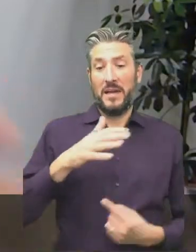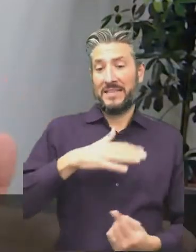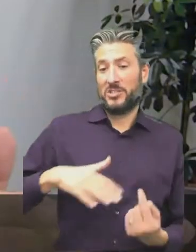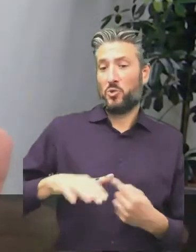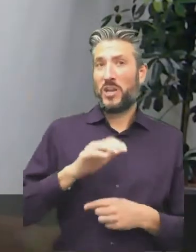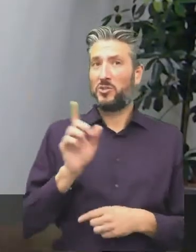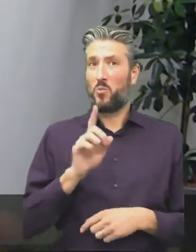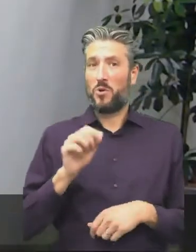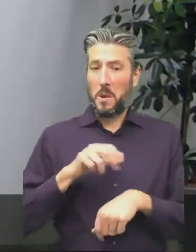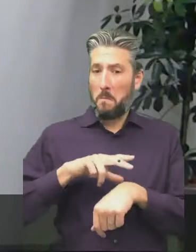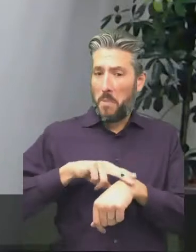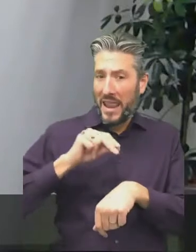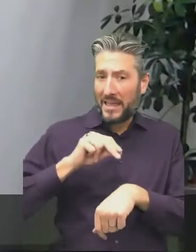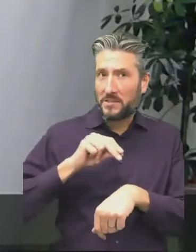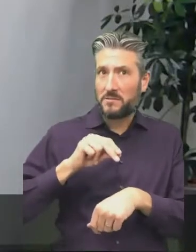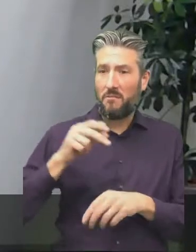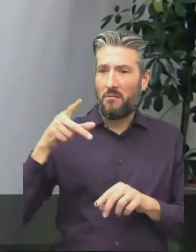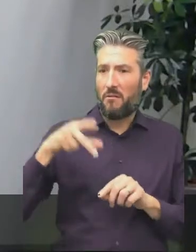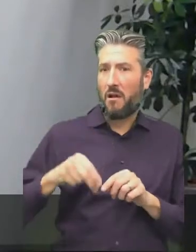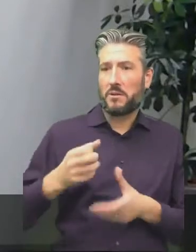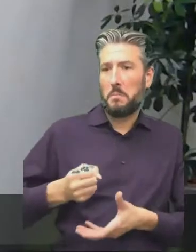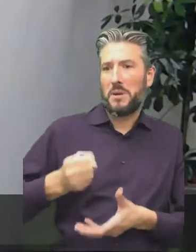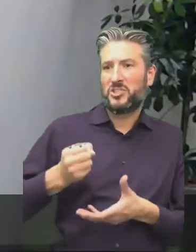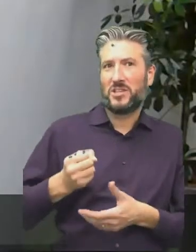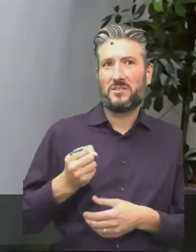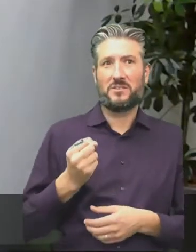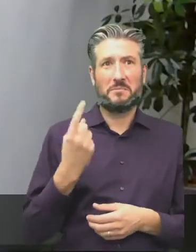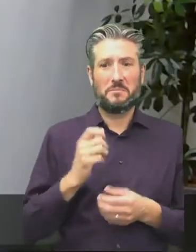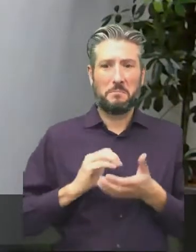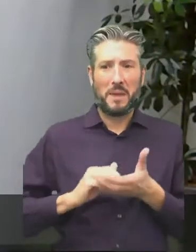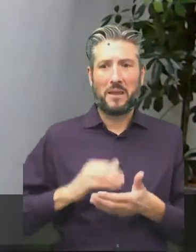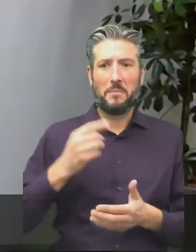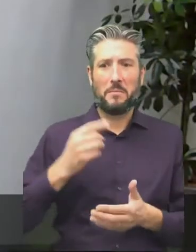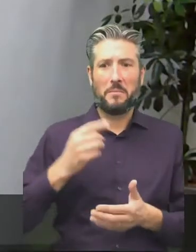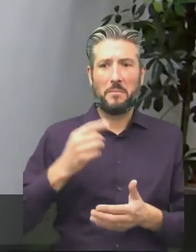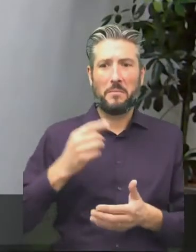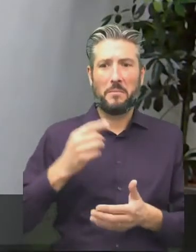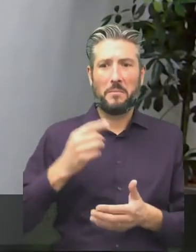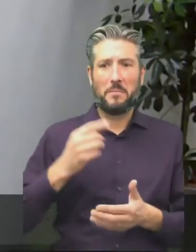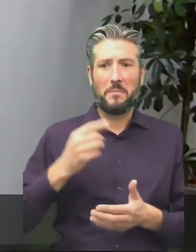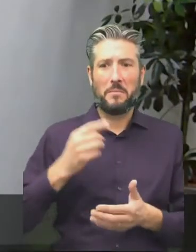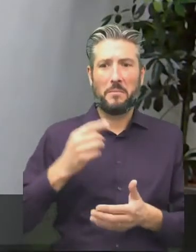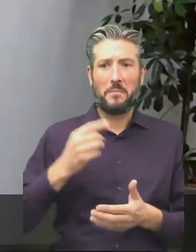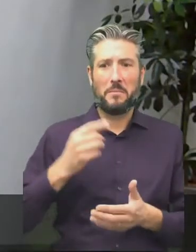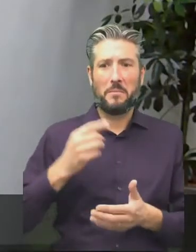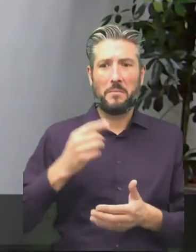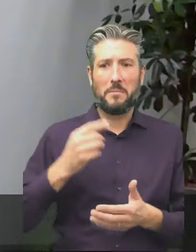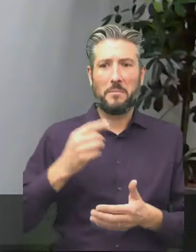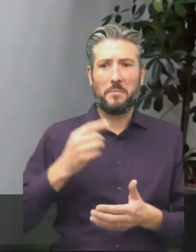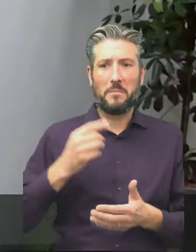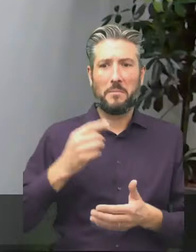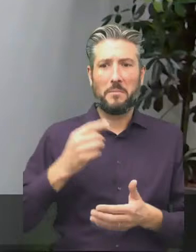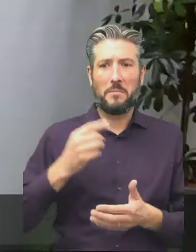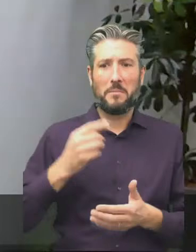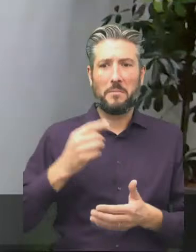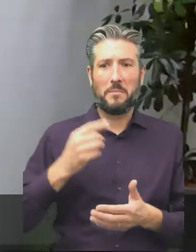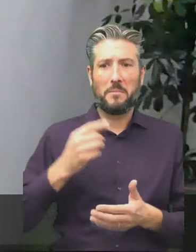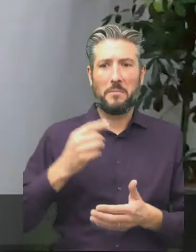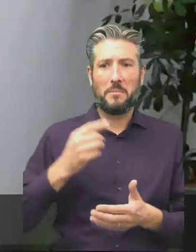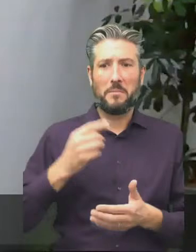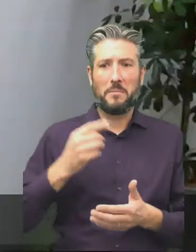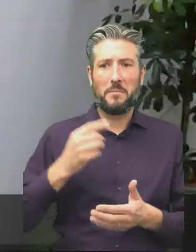their budget, where youth clubs across our city have closed down, where youth workers have lost their job, where inequalities